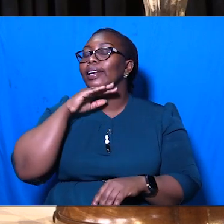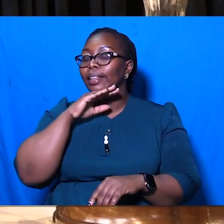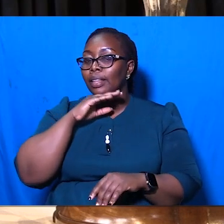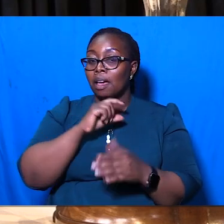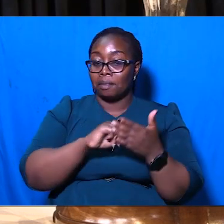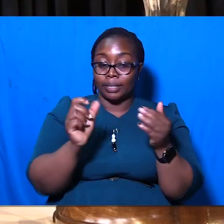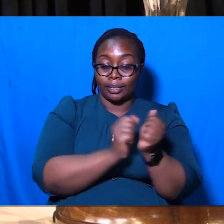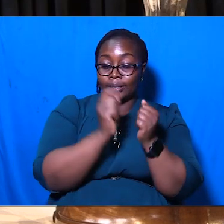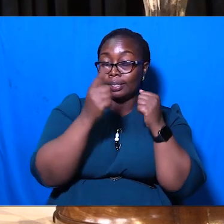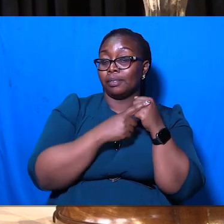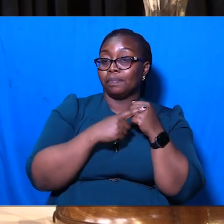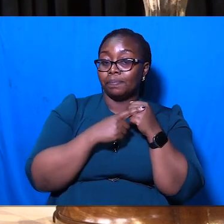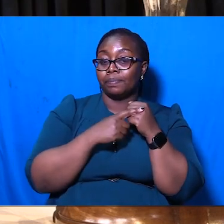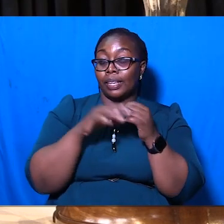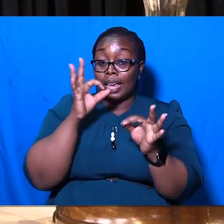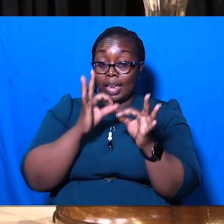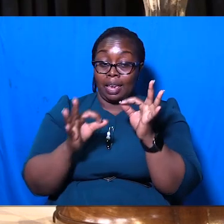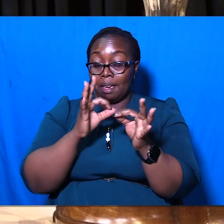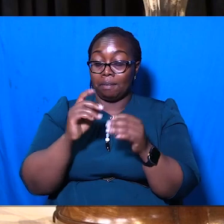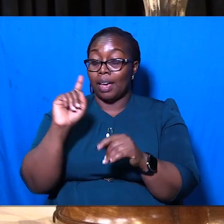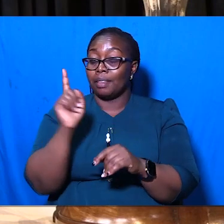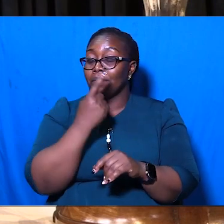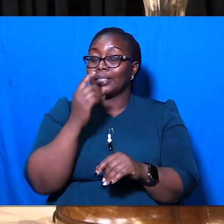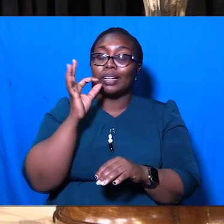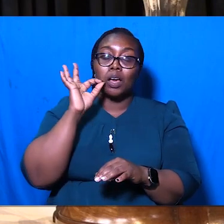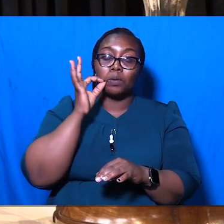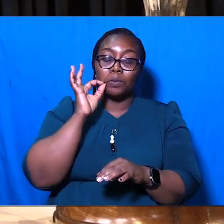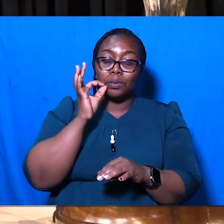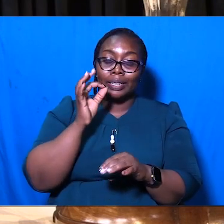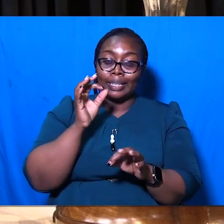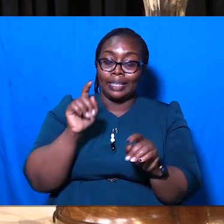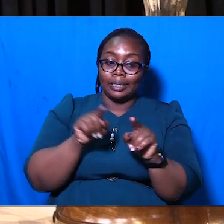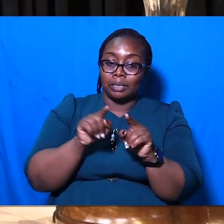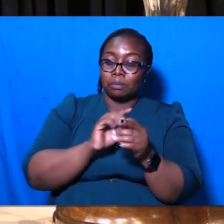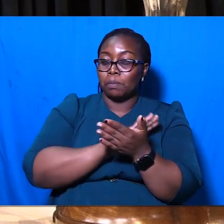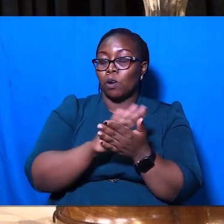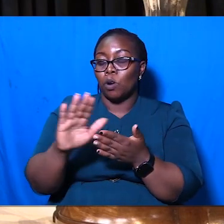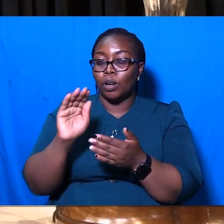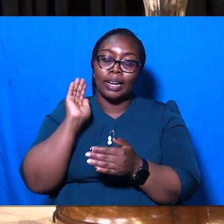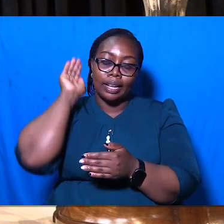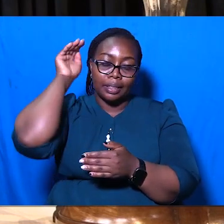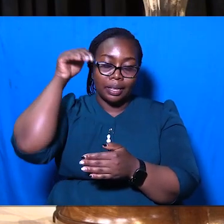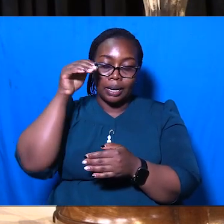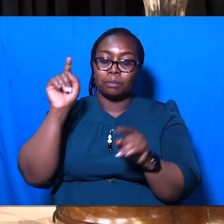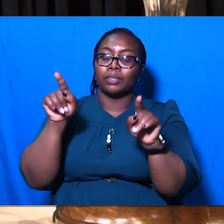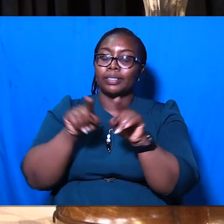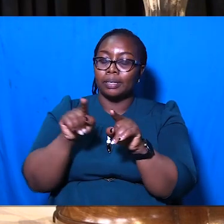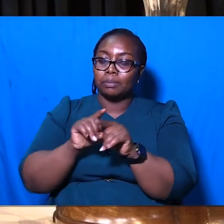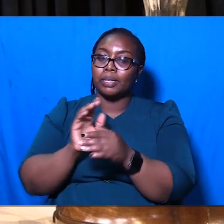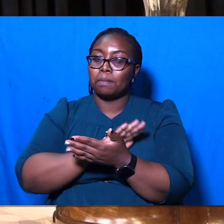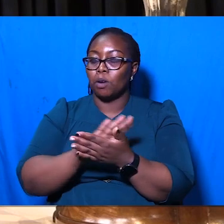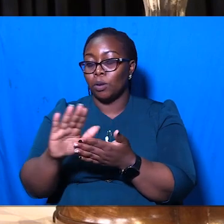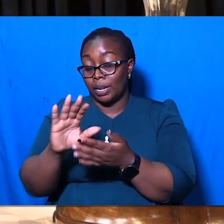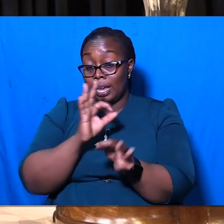Verse 16. For if the first fruit is holy, the lamp is also holy. And